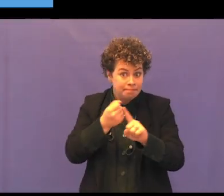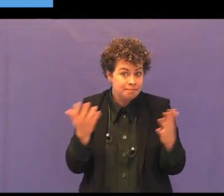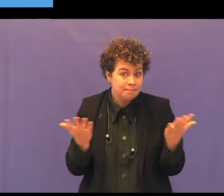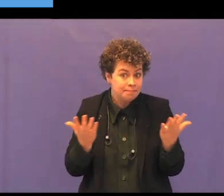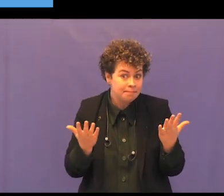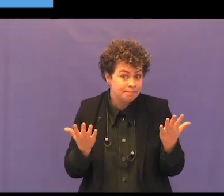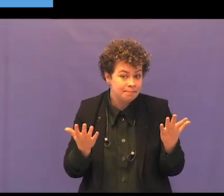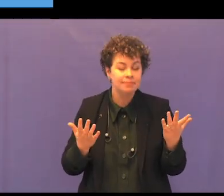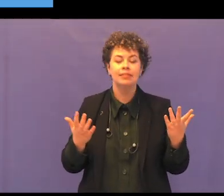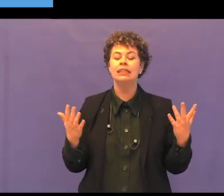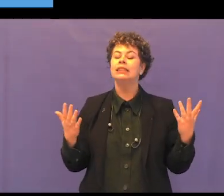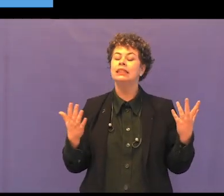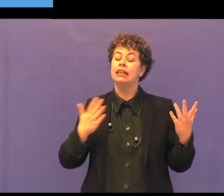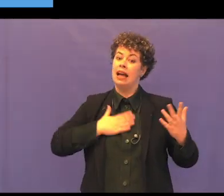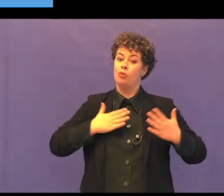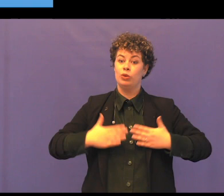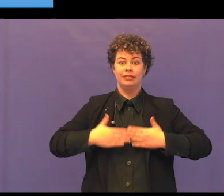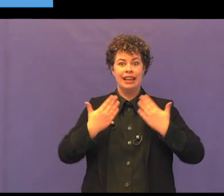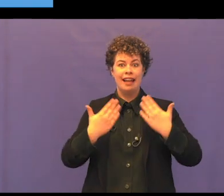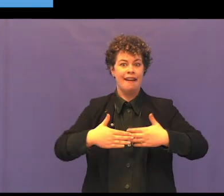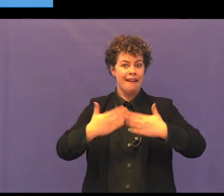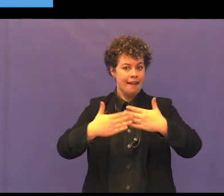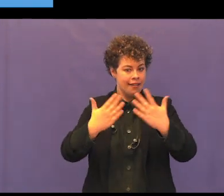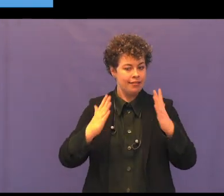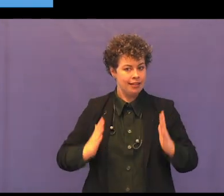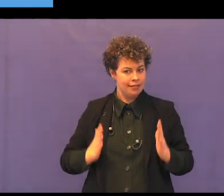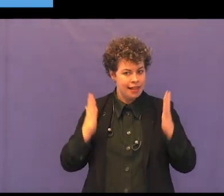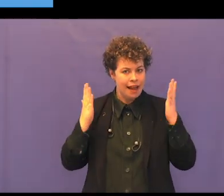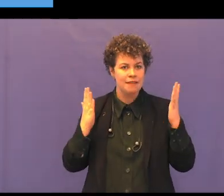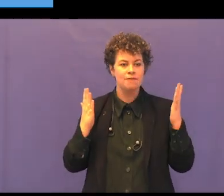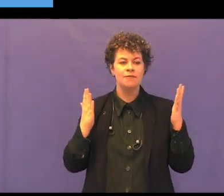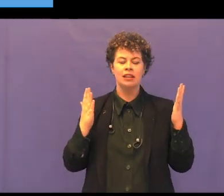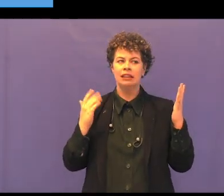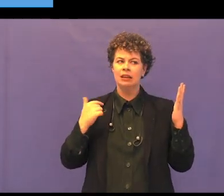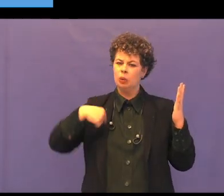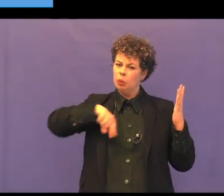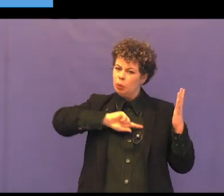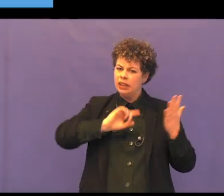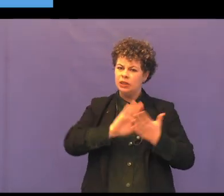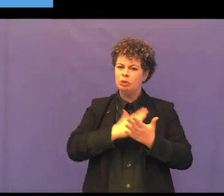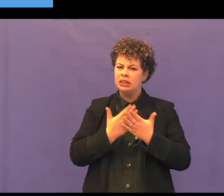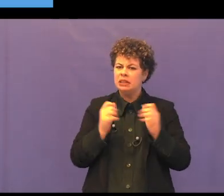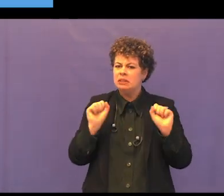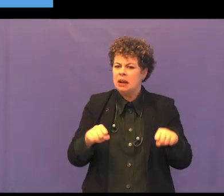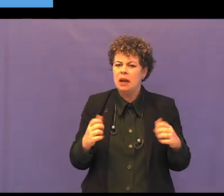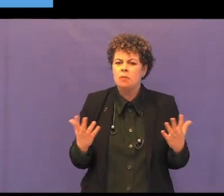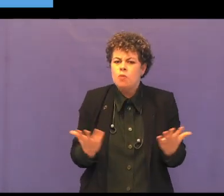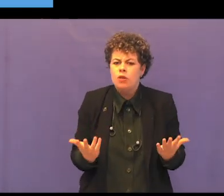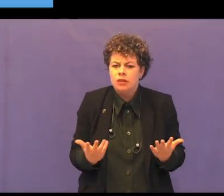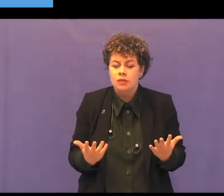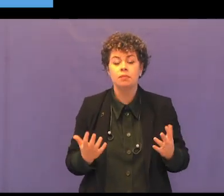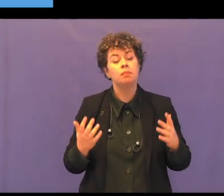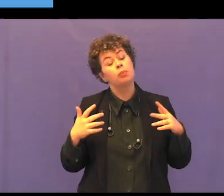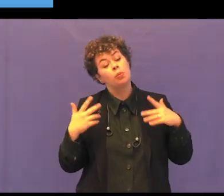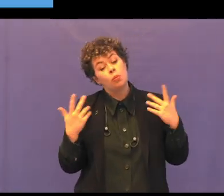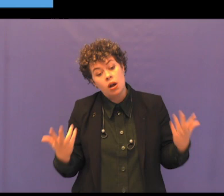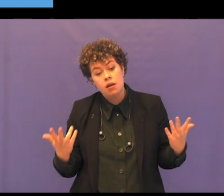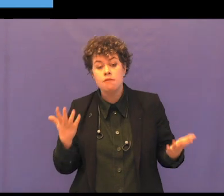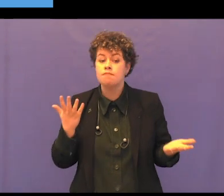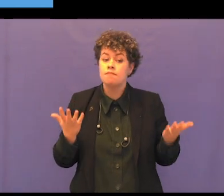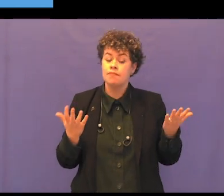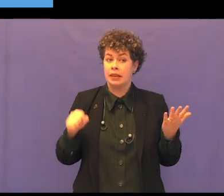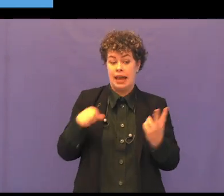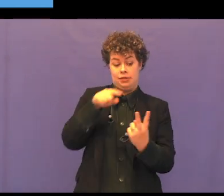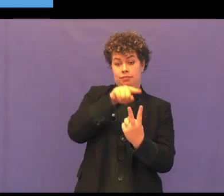we can do about it? Well, we could argue that there are two ways of looking at this question. One is what I'm going to call